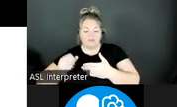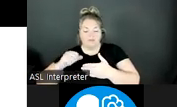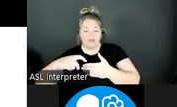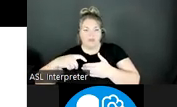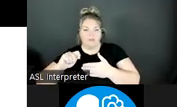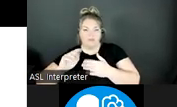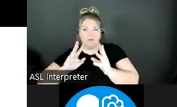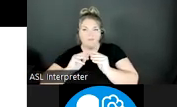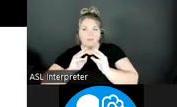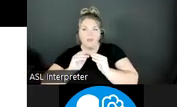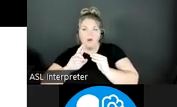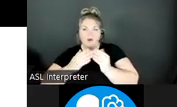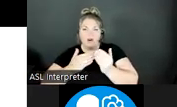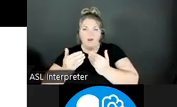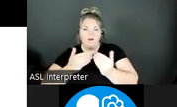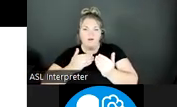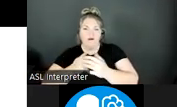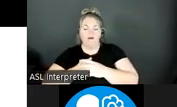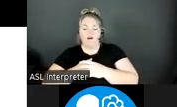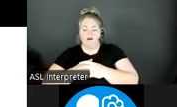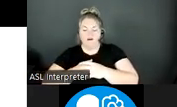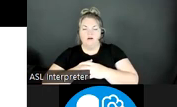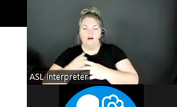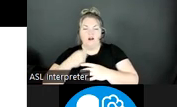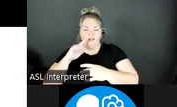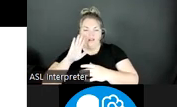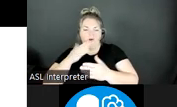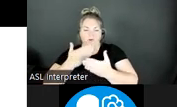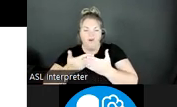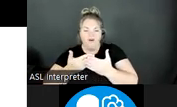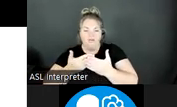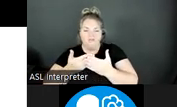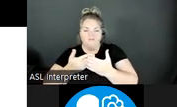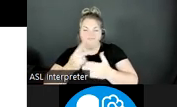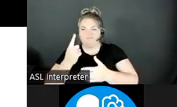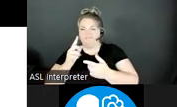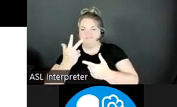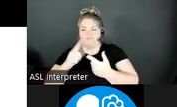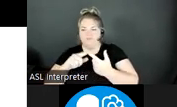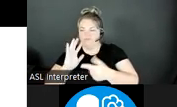September meeting or whatever. I think that would be good, like 3 to 5 minutes for